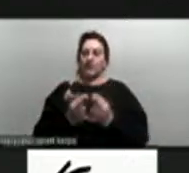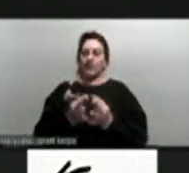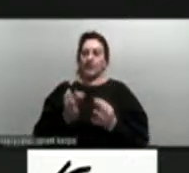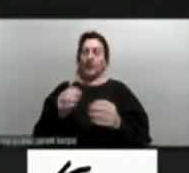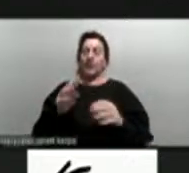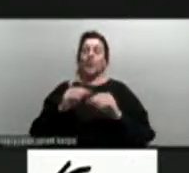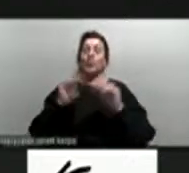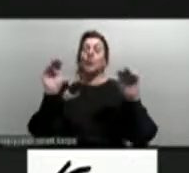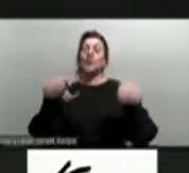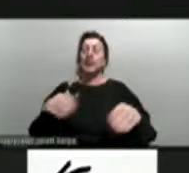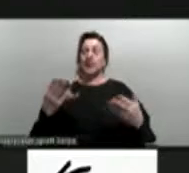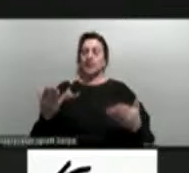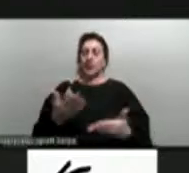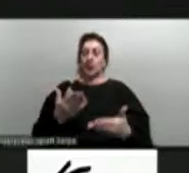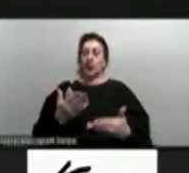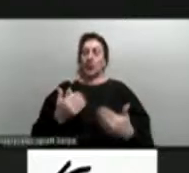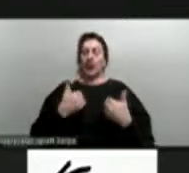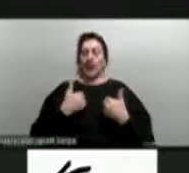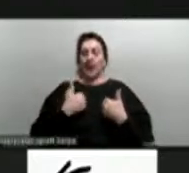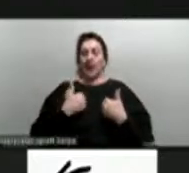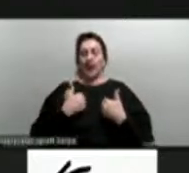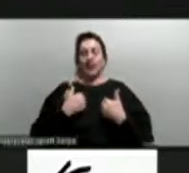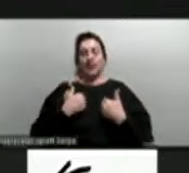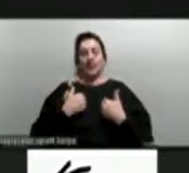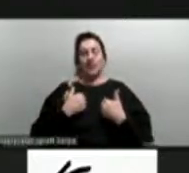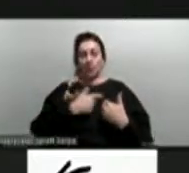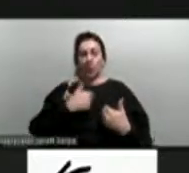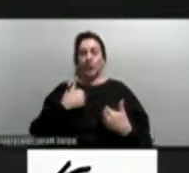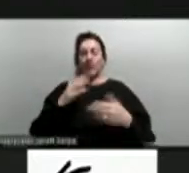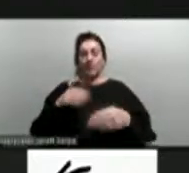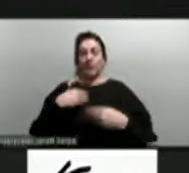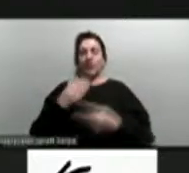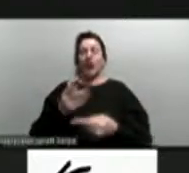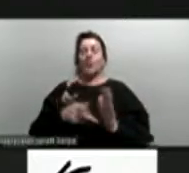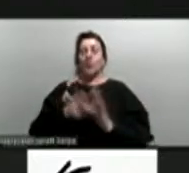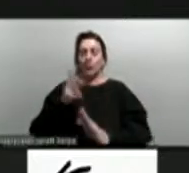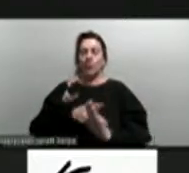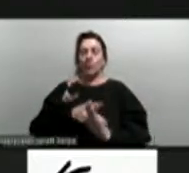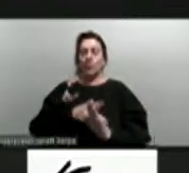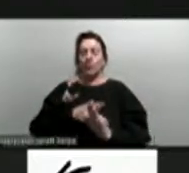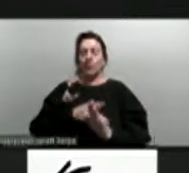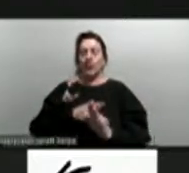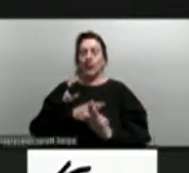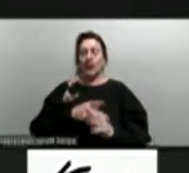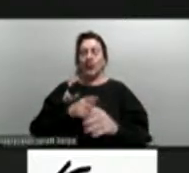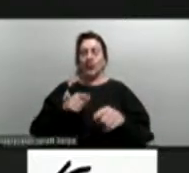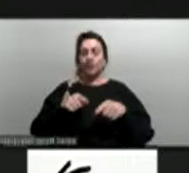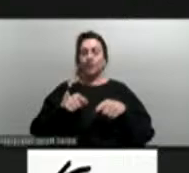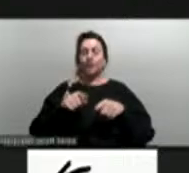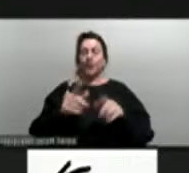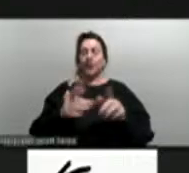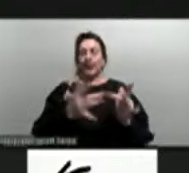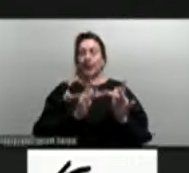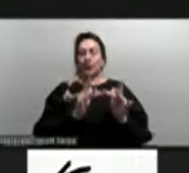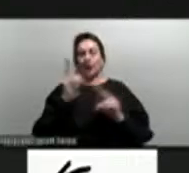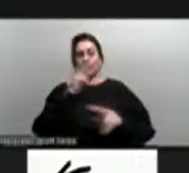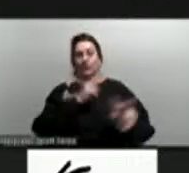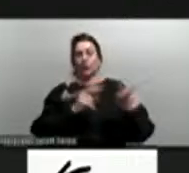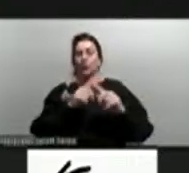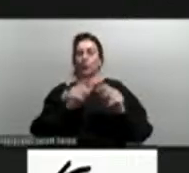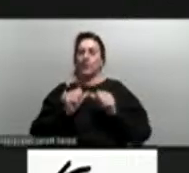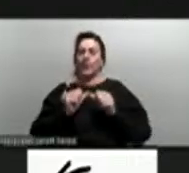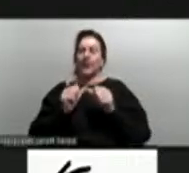has pivoted, and we have provided our programming virtually to maintain a sense